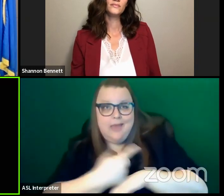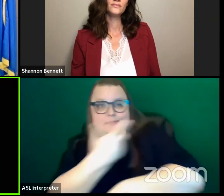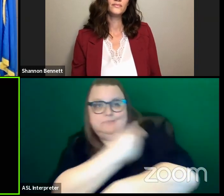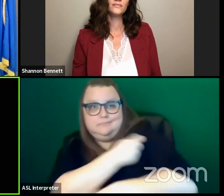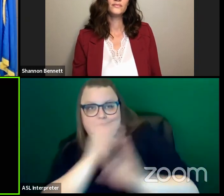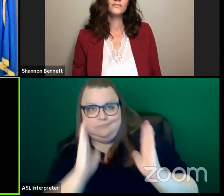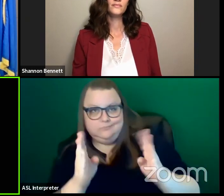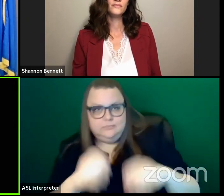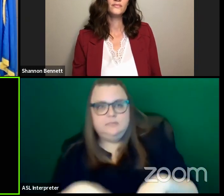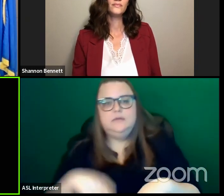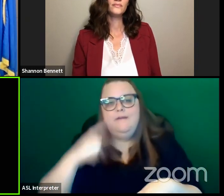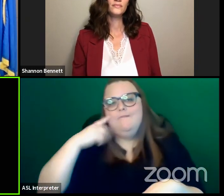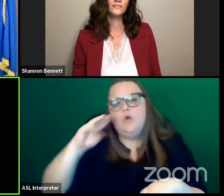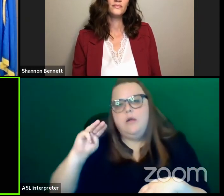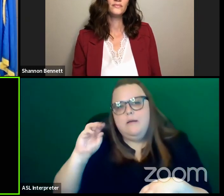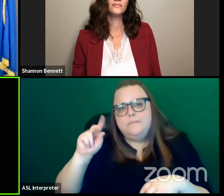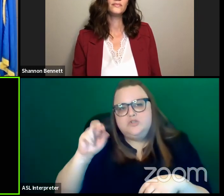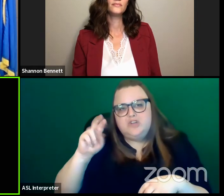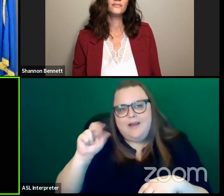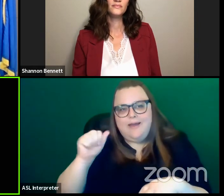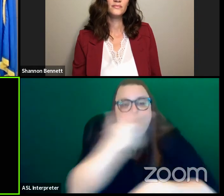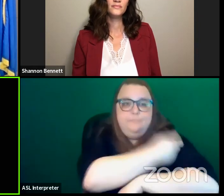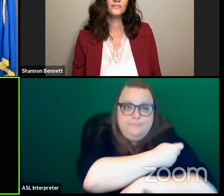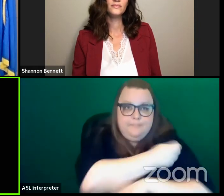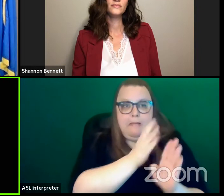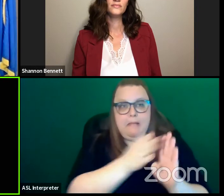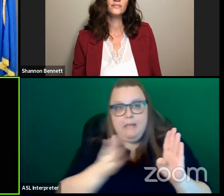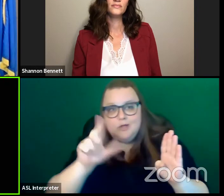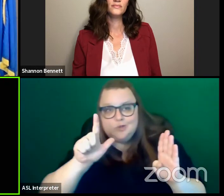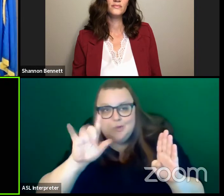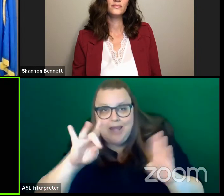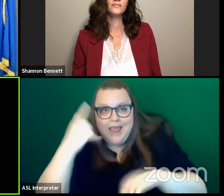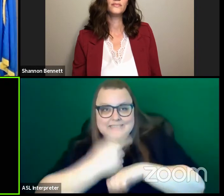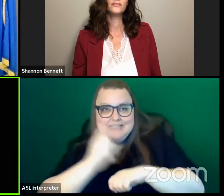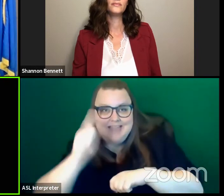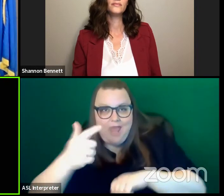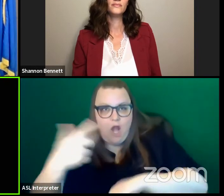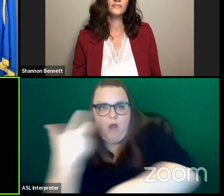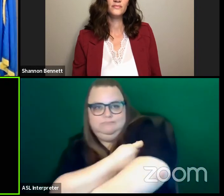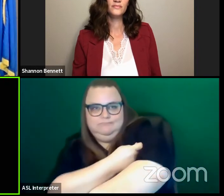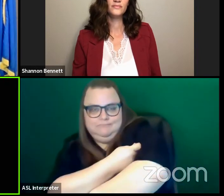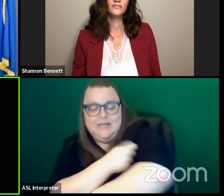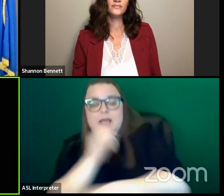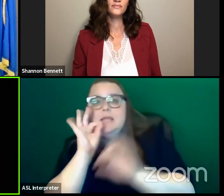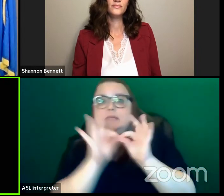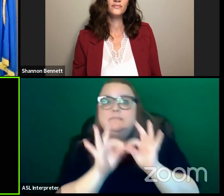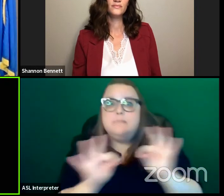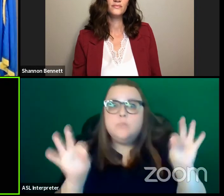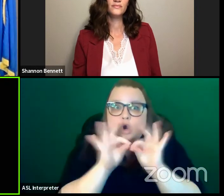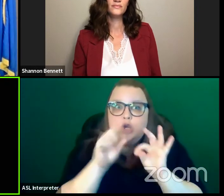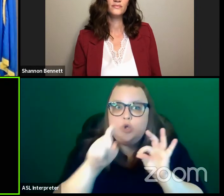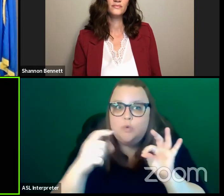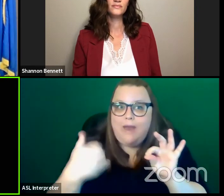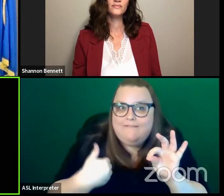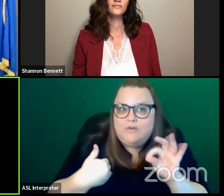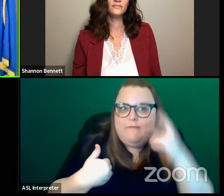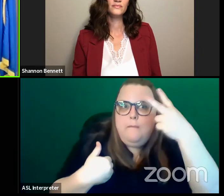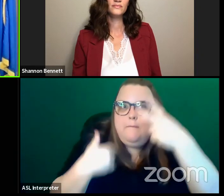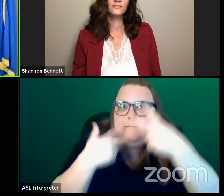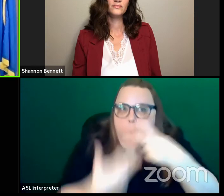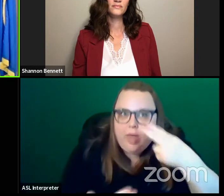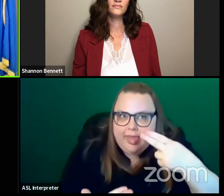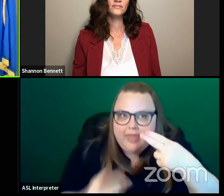28-day minimum interval. And it's critical to have both of those doses to get the full immune response. And